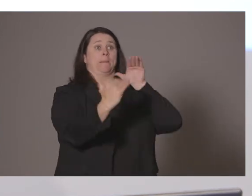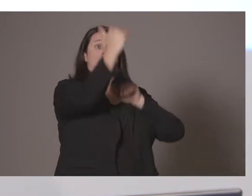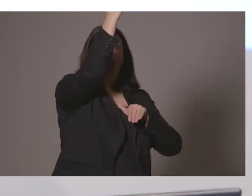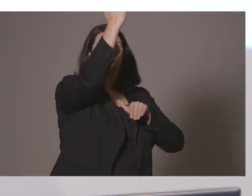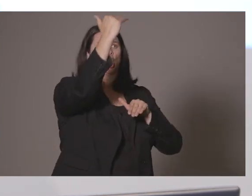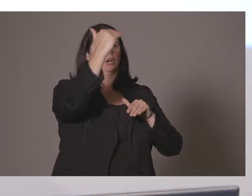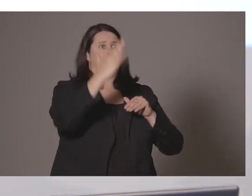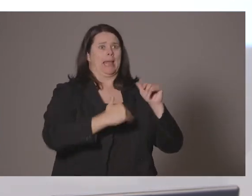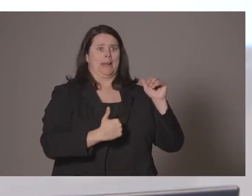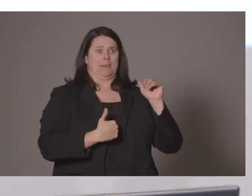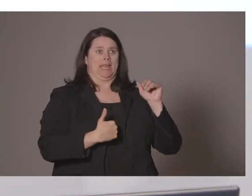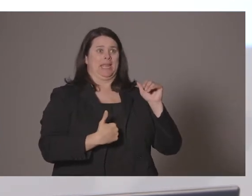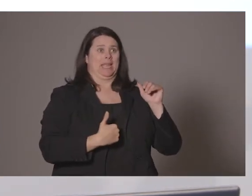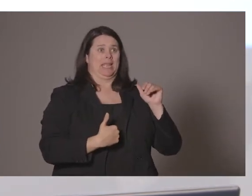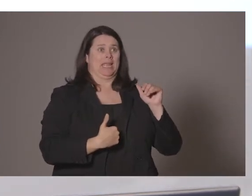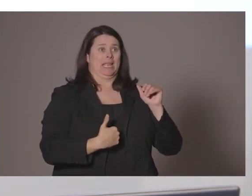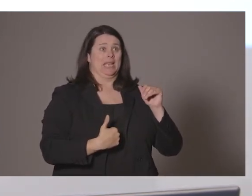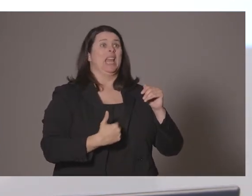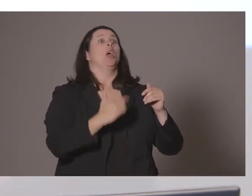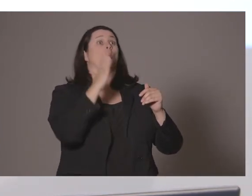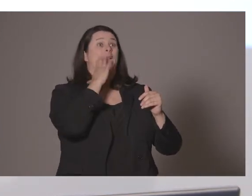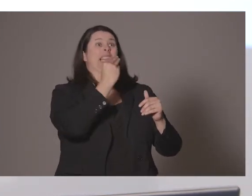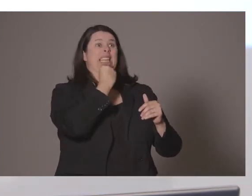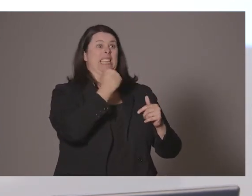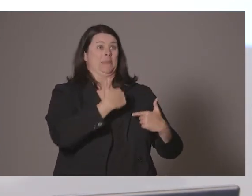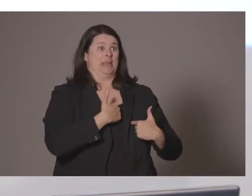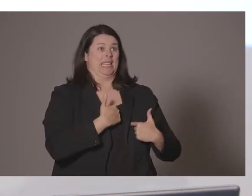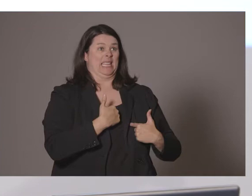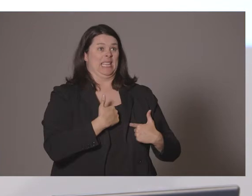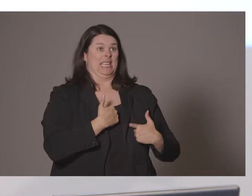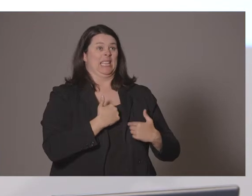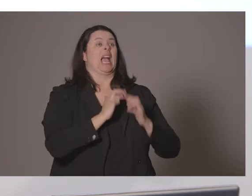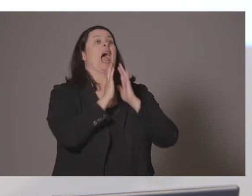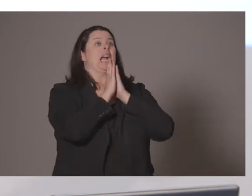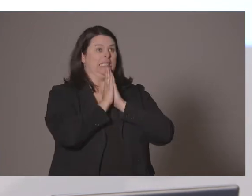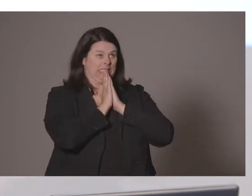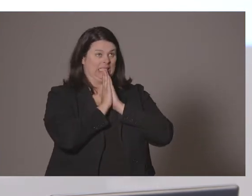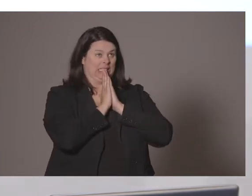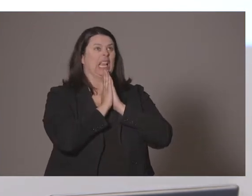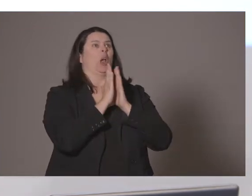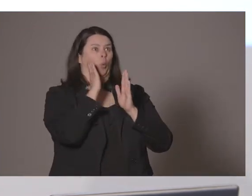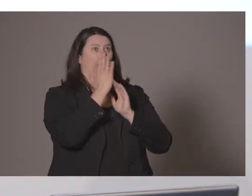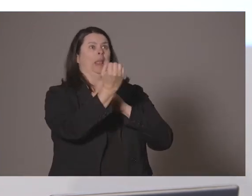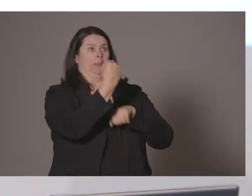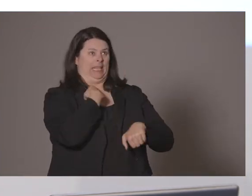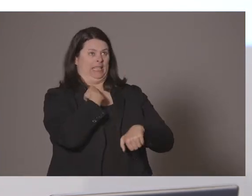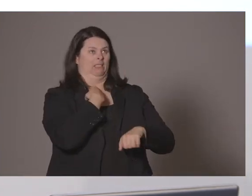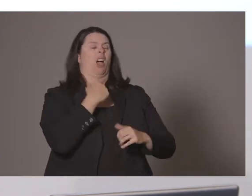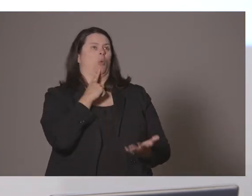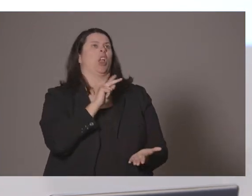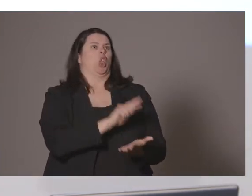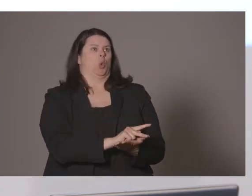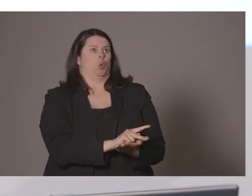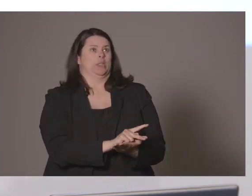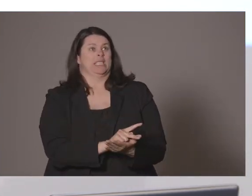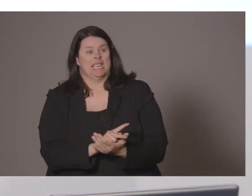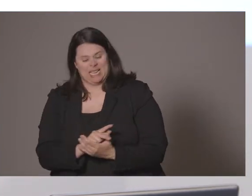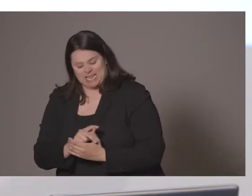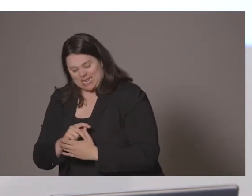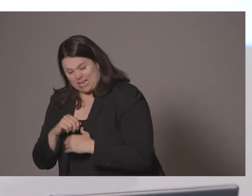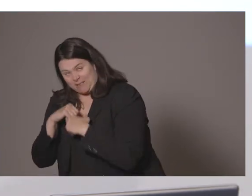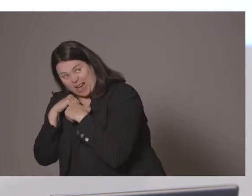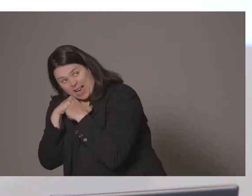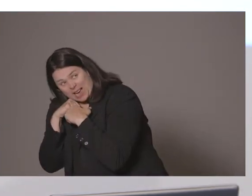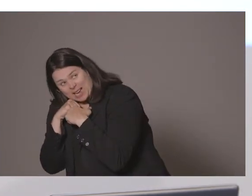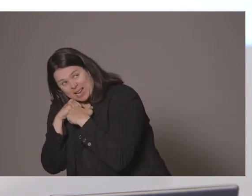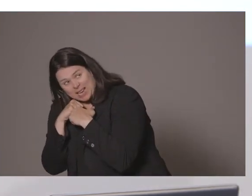am, that like just going eat me is probably not my best survival strategy. Like the fetal position is going to be much